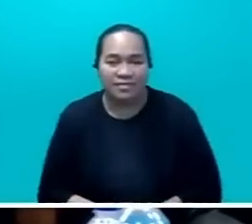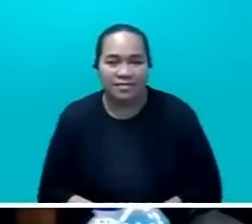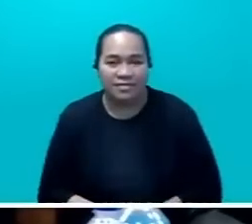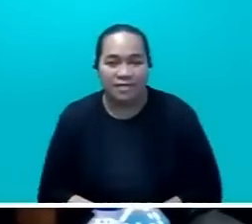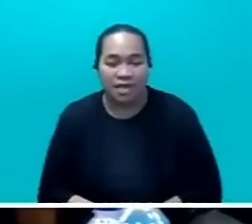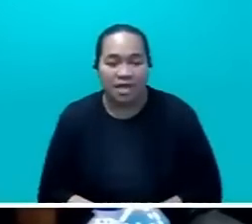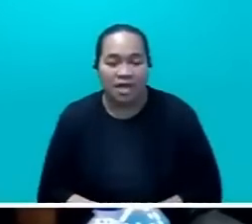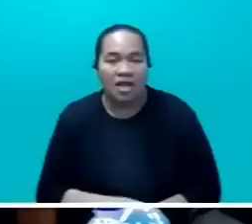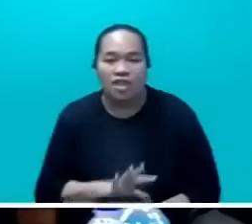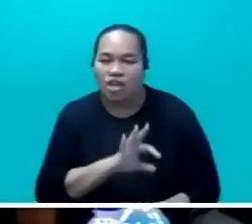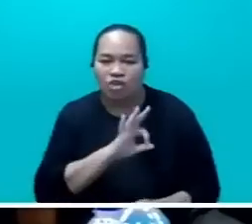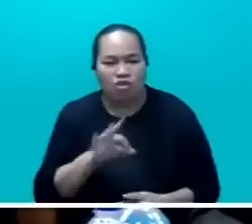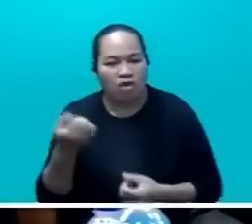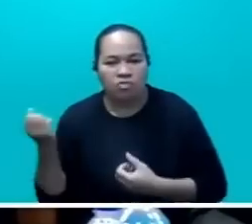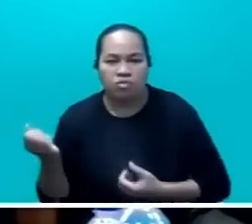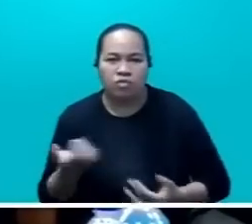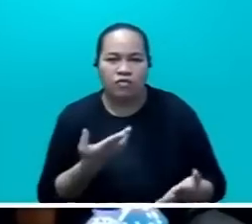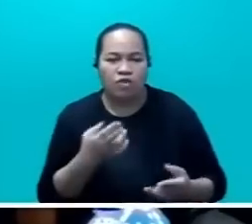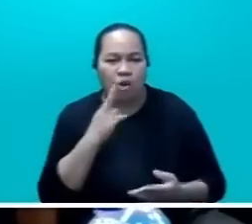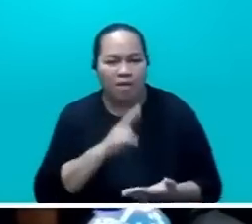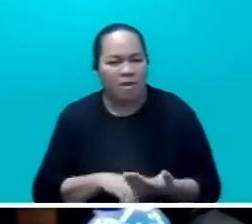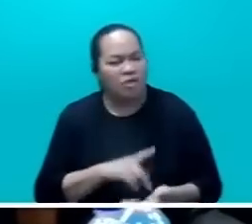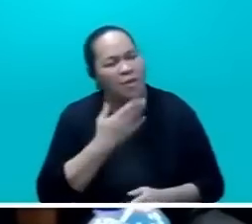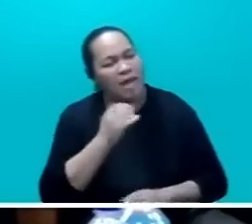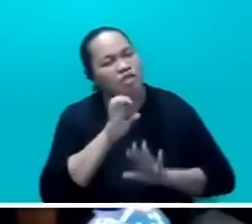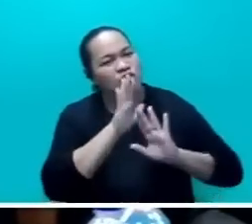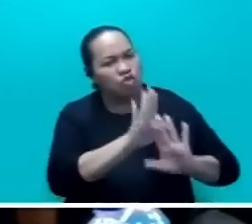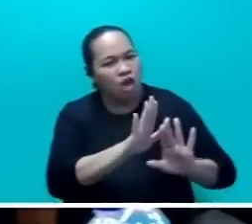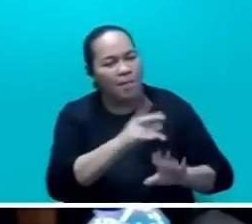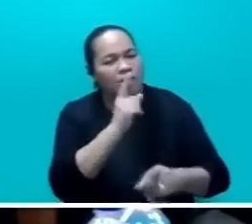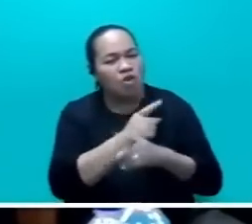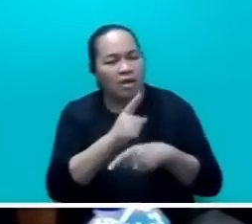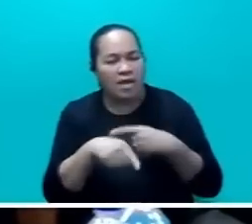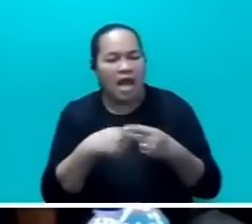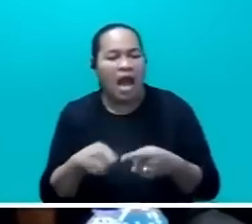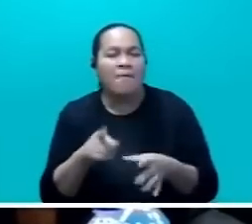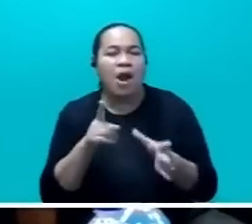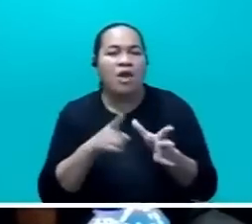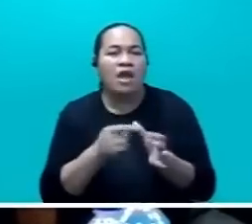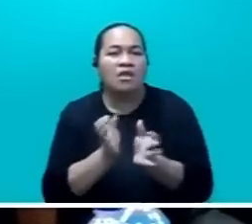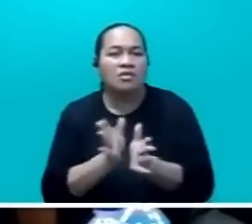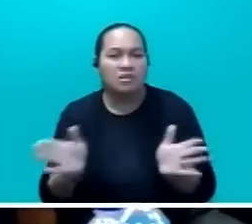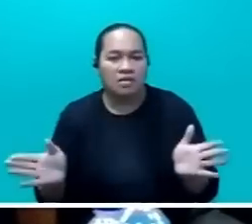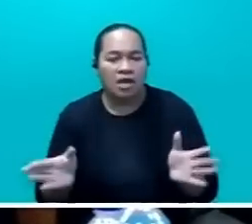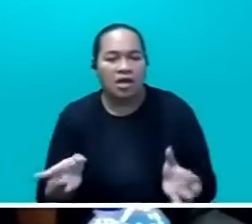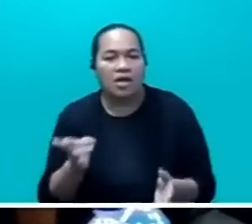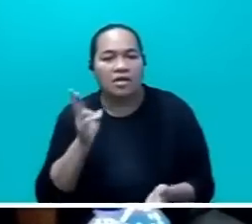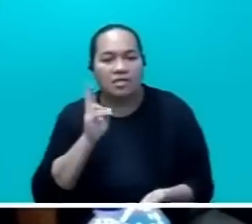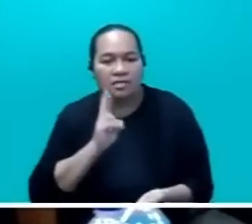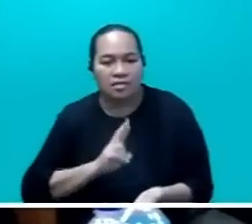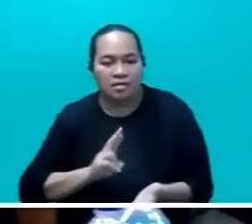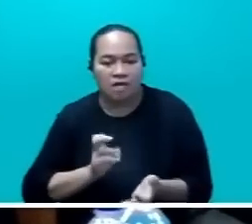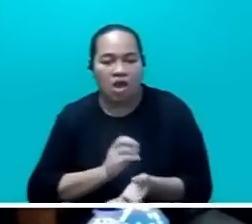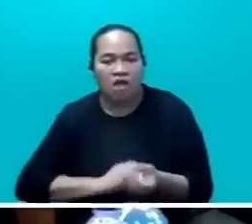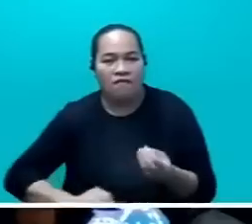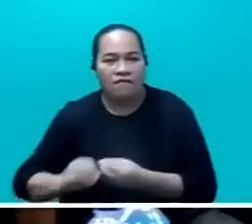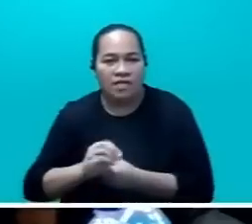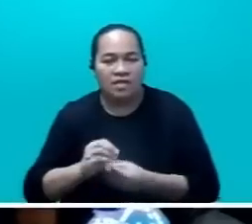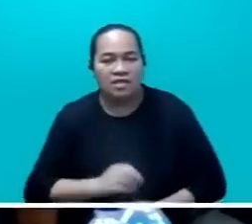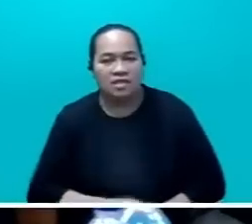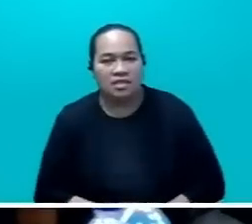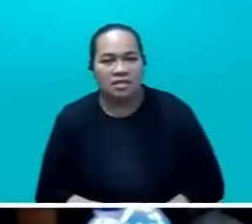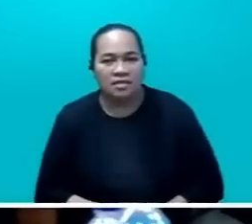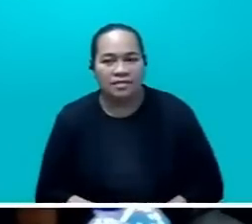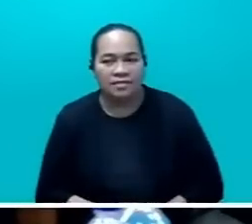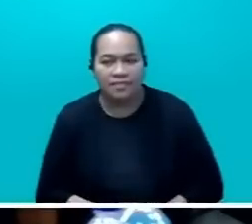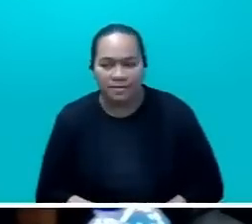they did not produce the report. So stop talking about the Auditor General's office. Yeah, stop talking about the Auditor General's office.